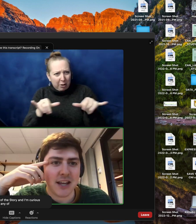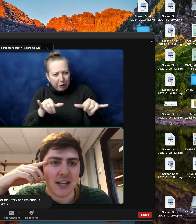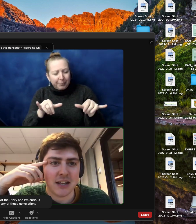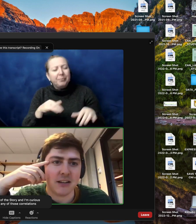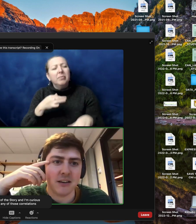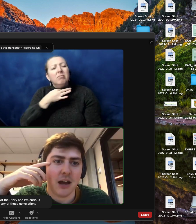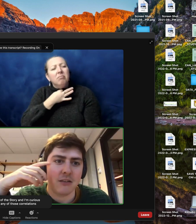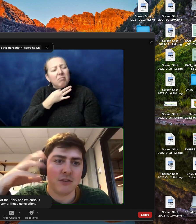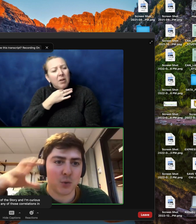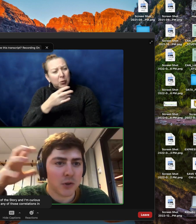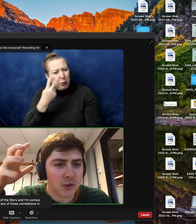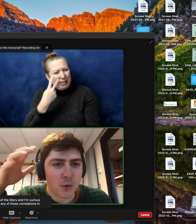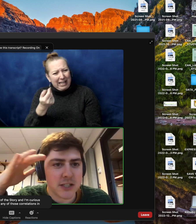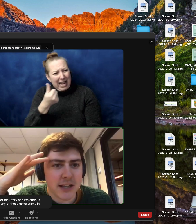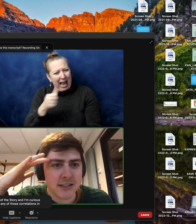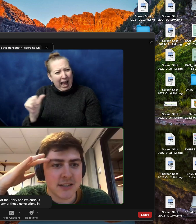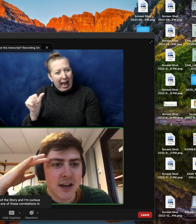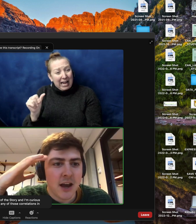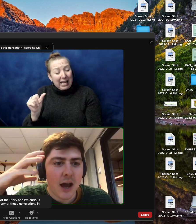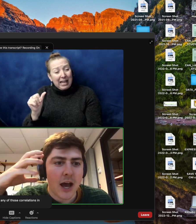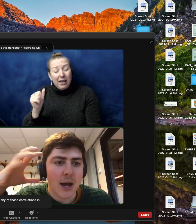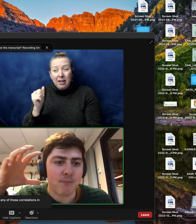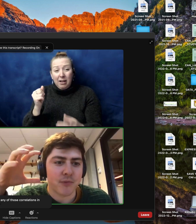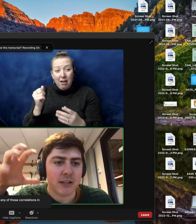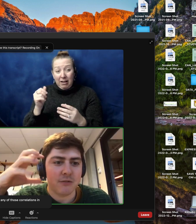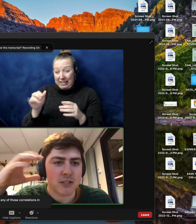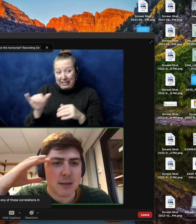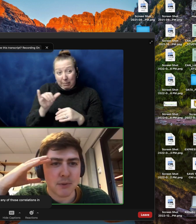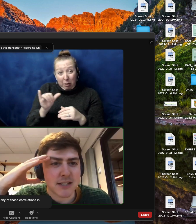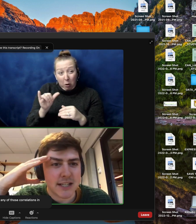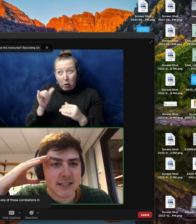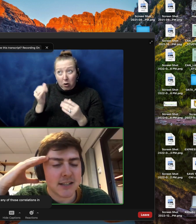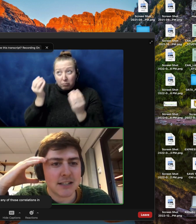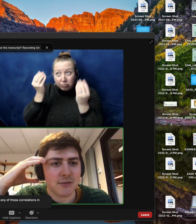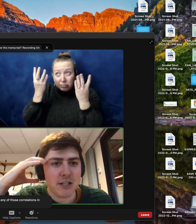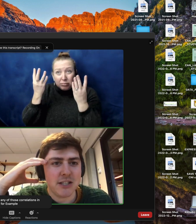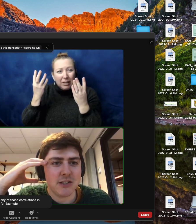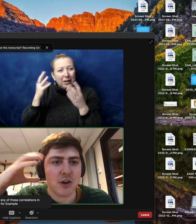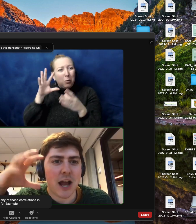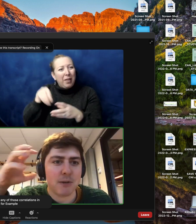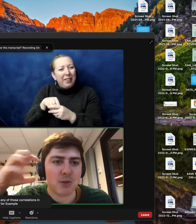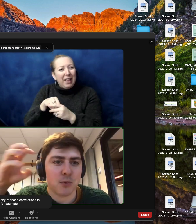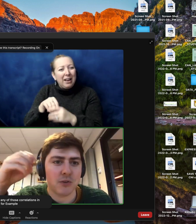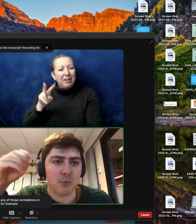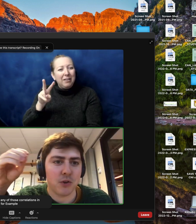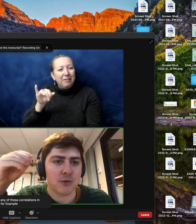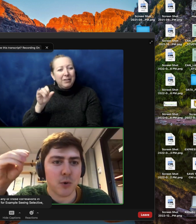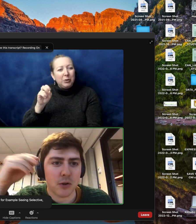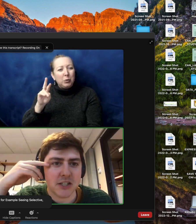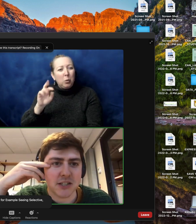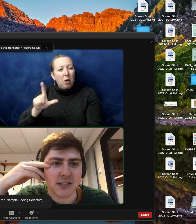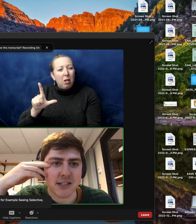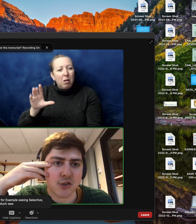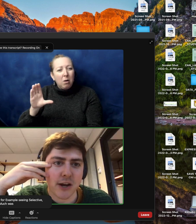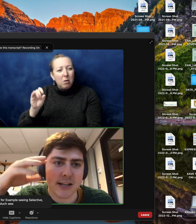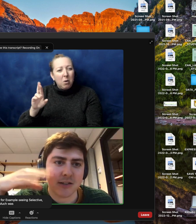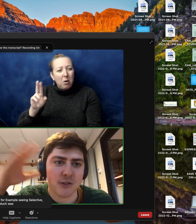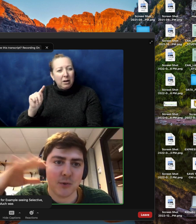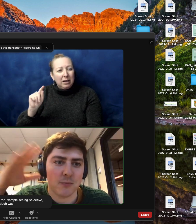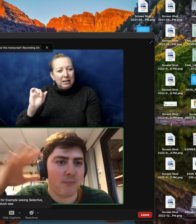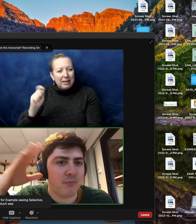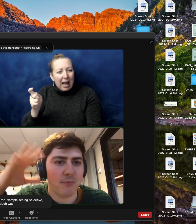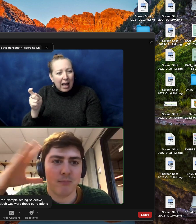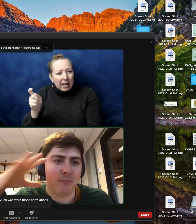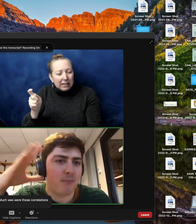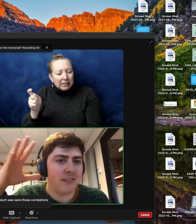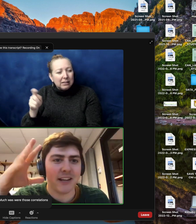correlations in visual cortex, like for example, scene selective regions, or how much were those correlations constrained